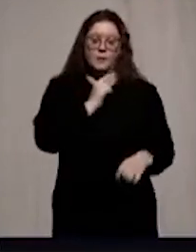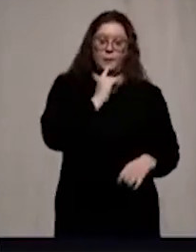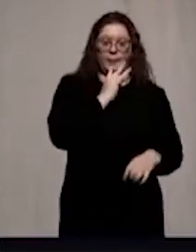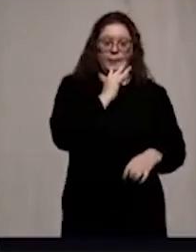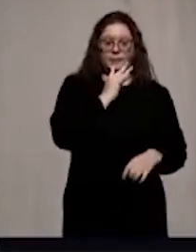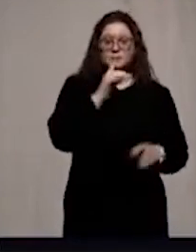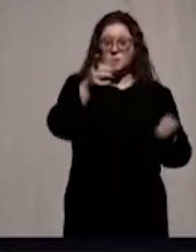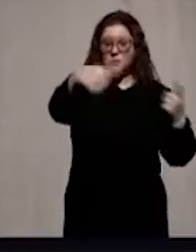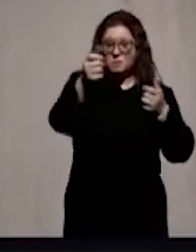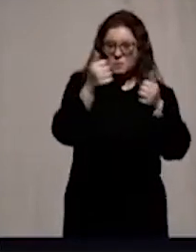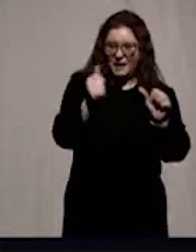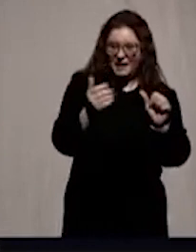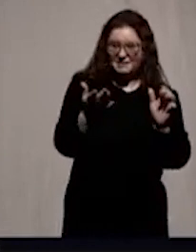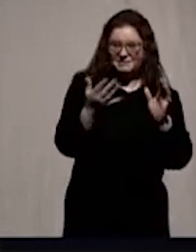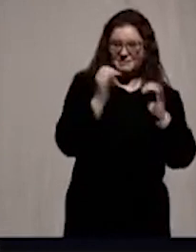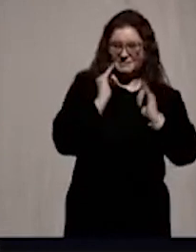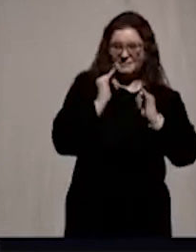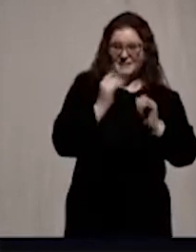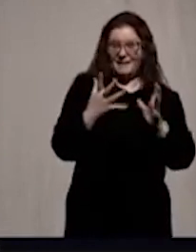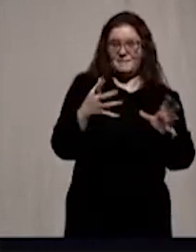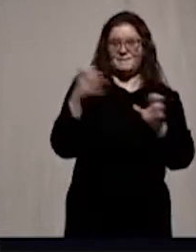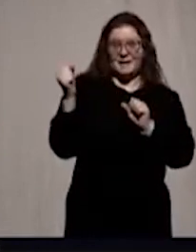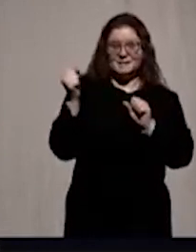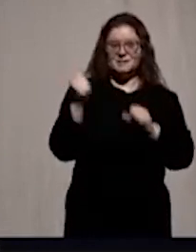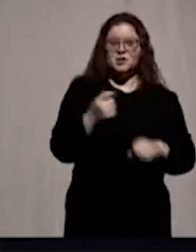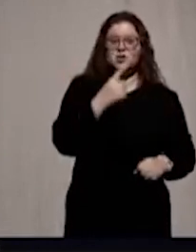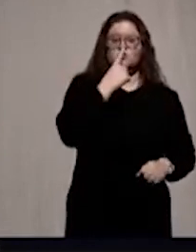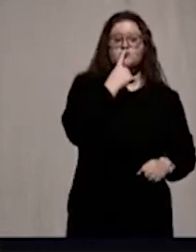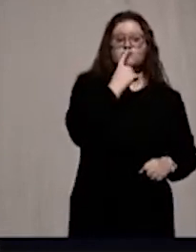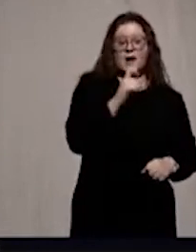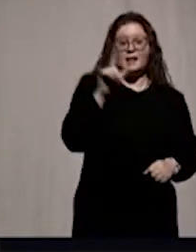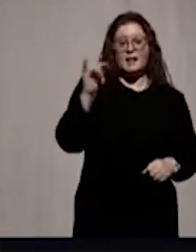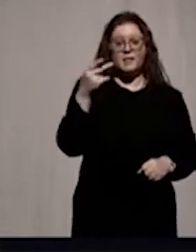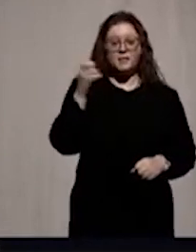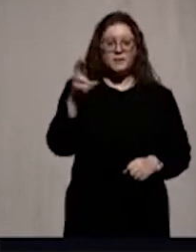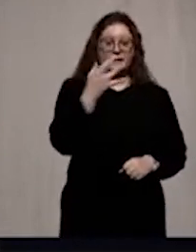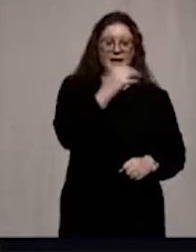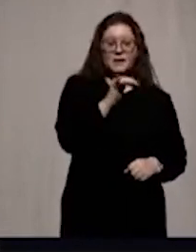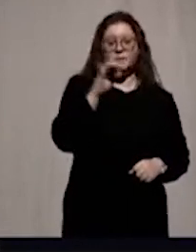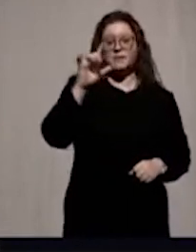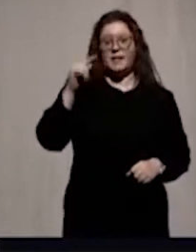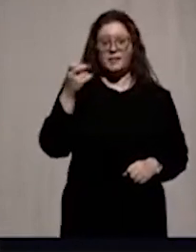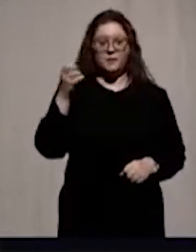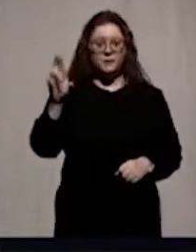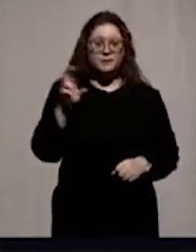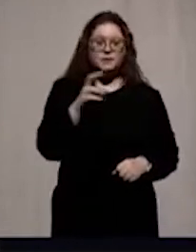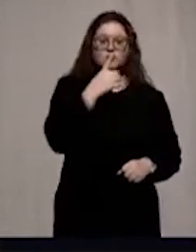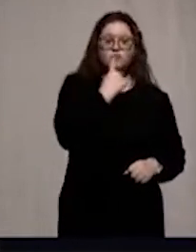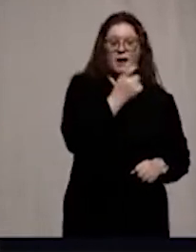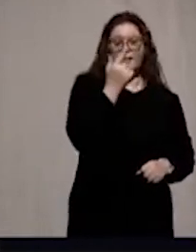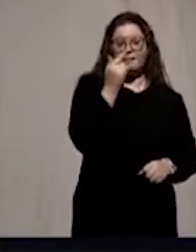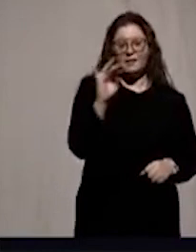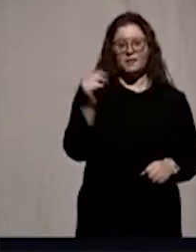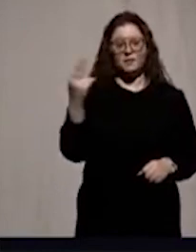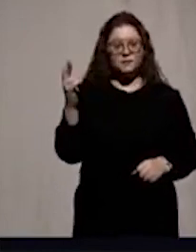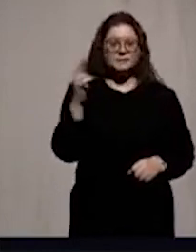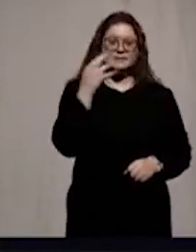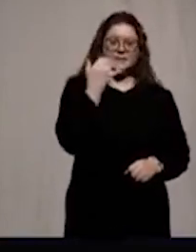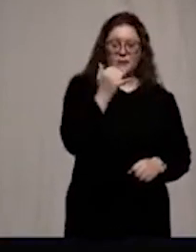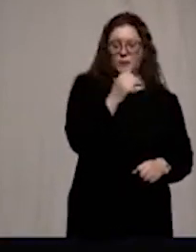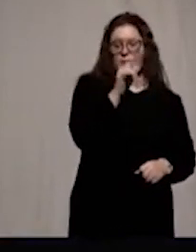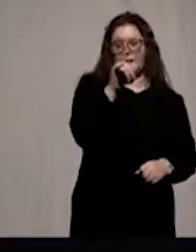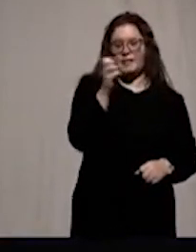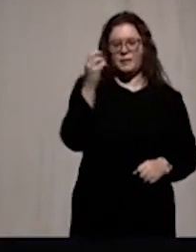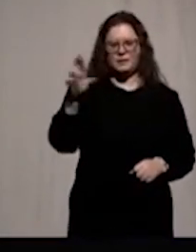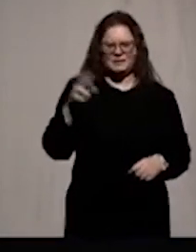but try to say it really fast. Yes. All right. Say red leather, yellow leather. Red leather, yellow leather. Red leather, yellow leather. Red leather, yellow leather. Red leather. Cool. I can't do it.